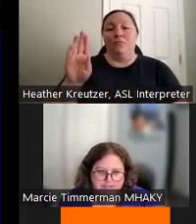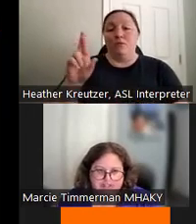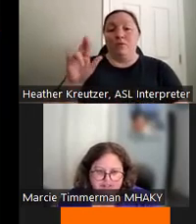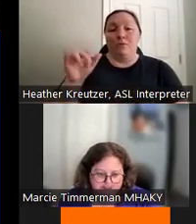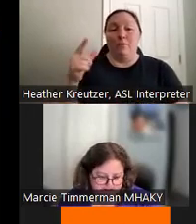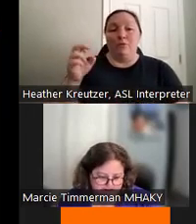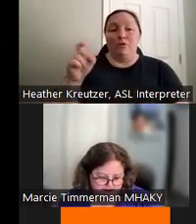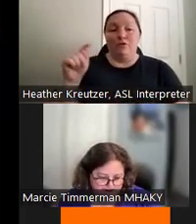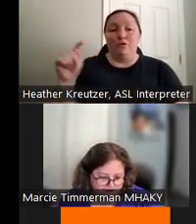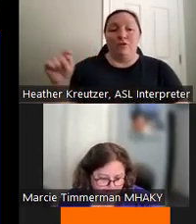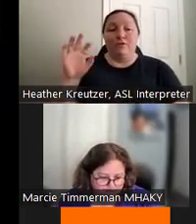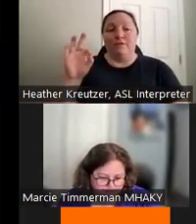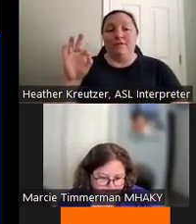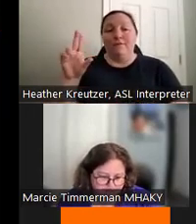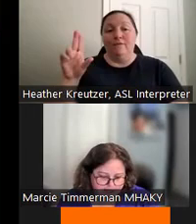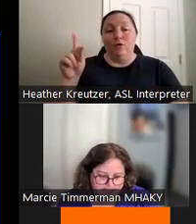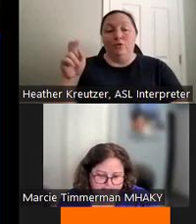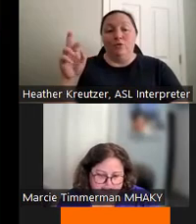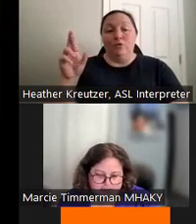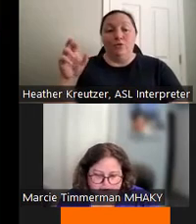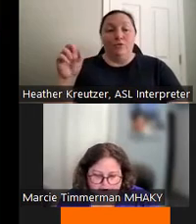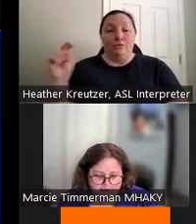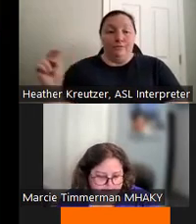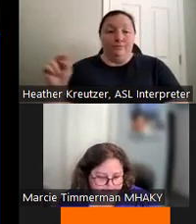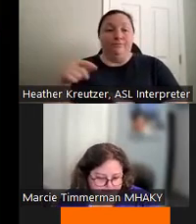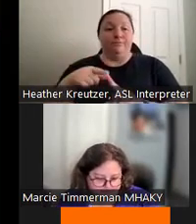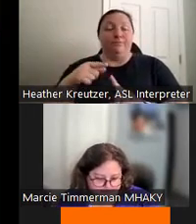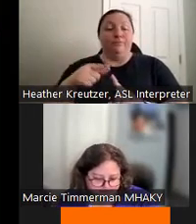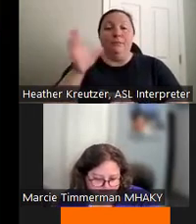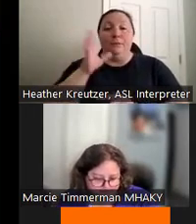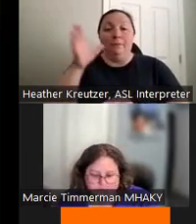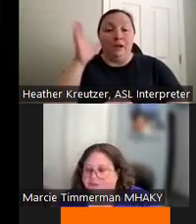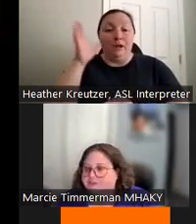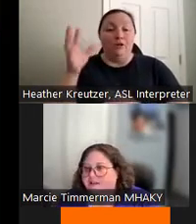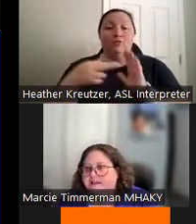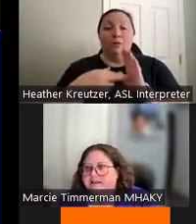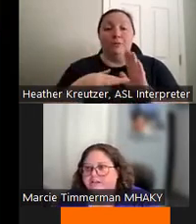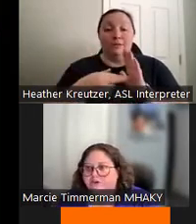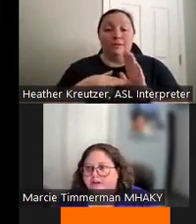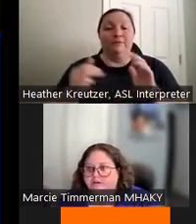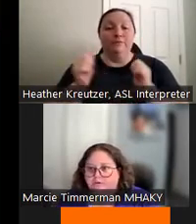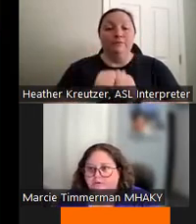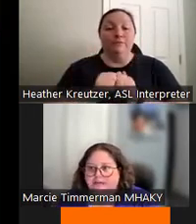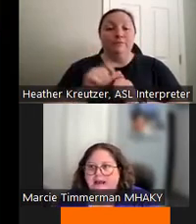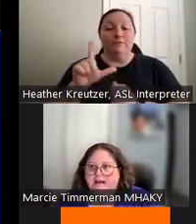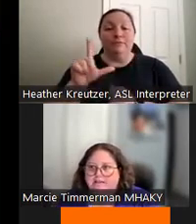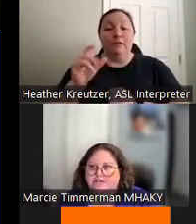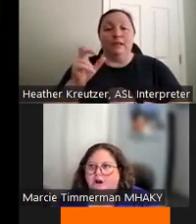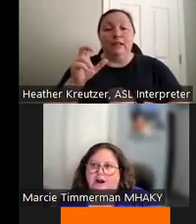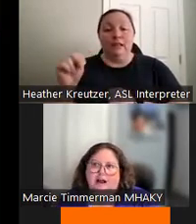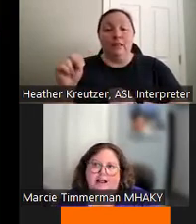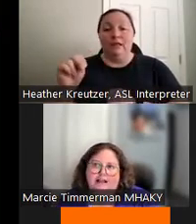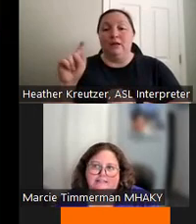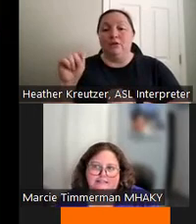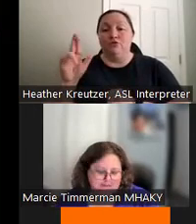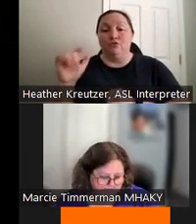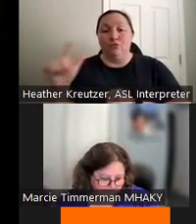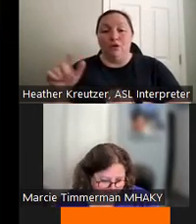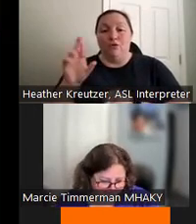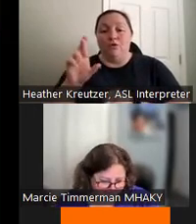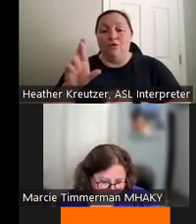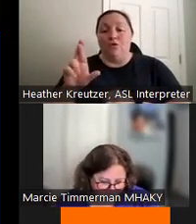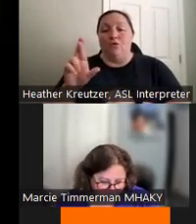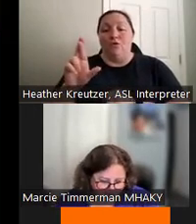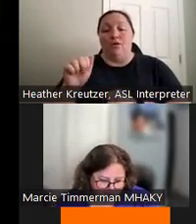Bridget Fulkerson. Bridget is a parent representative with the Lincoln Trail RIAC, that's